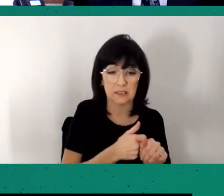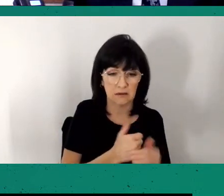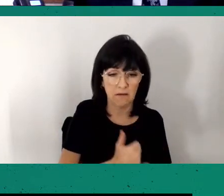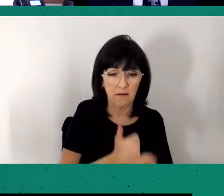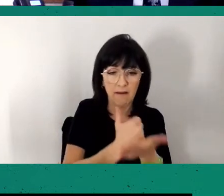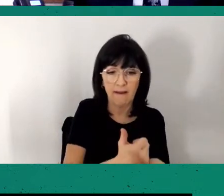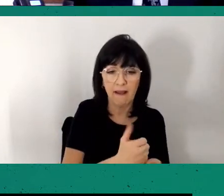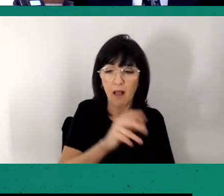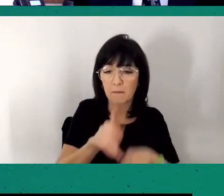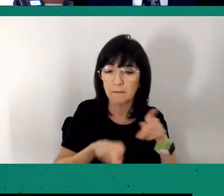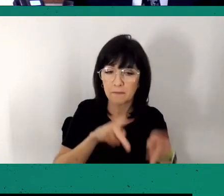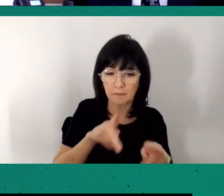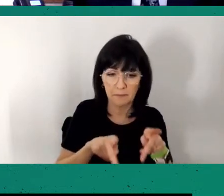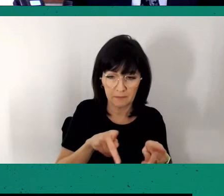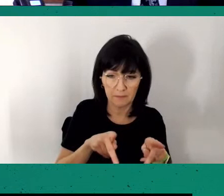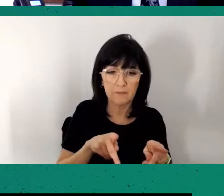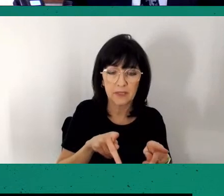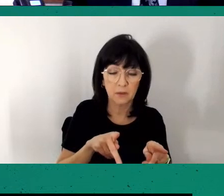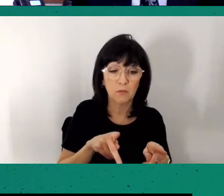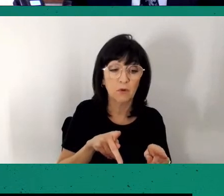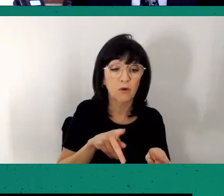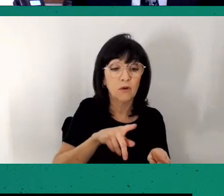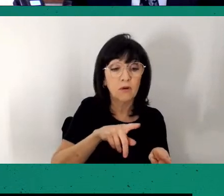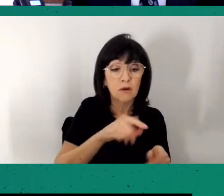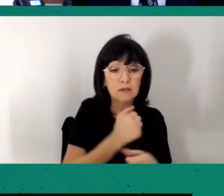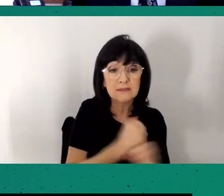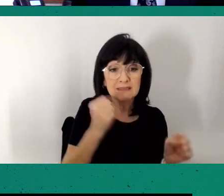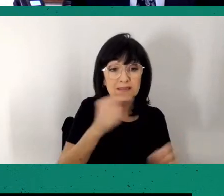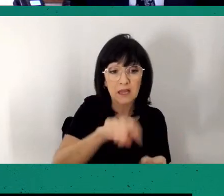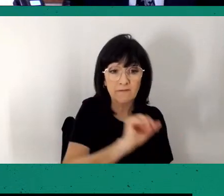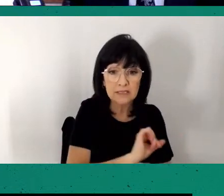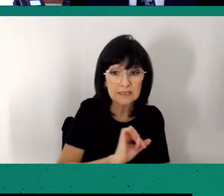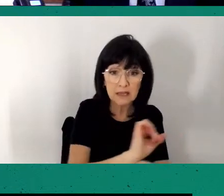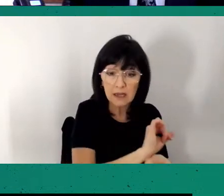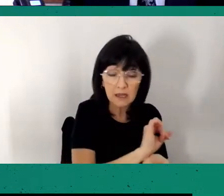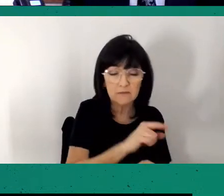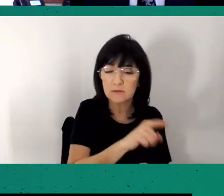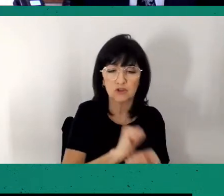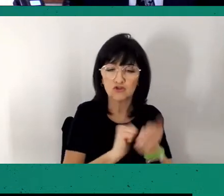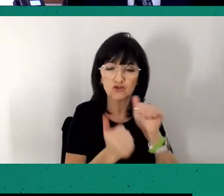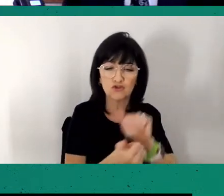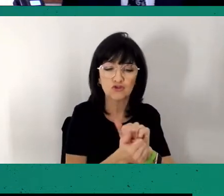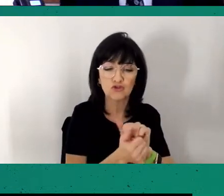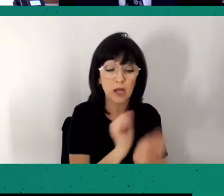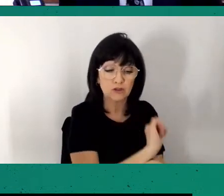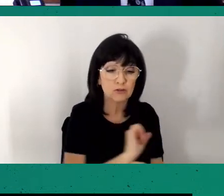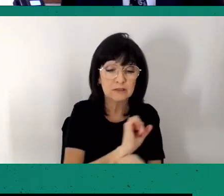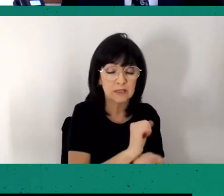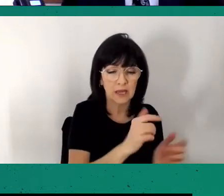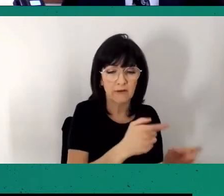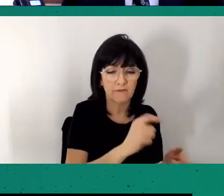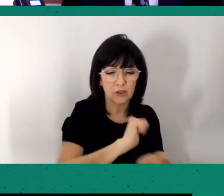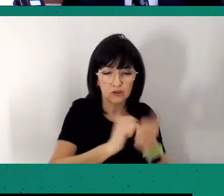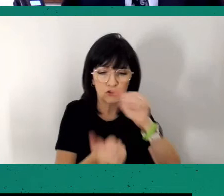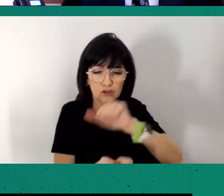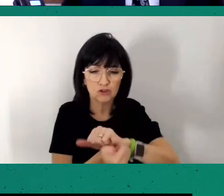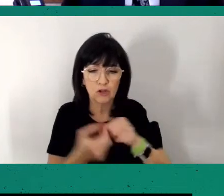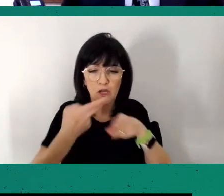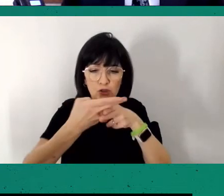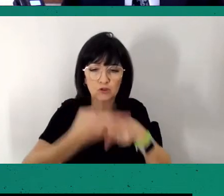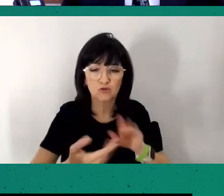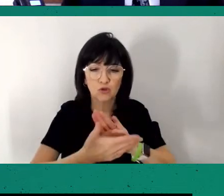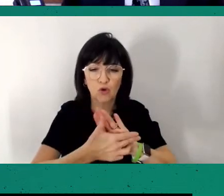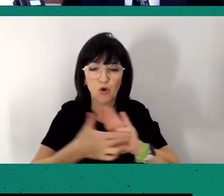status to servants, and then during this transition, he personally educated 3 children who were enslaved on his